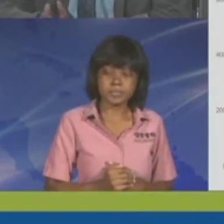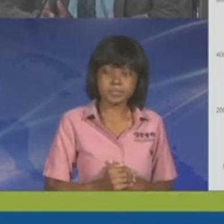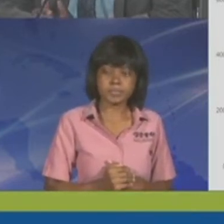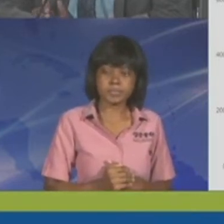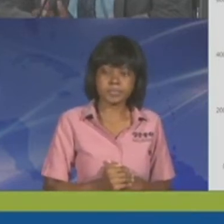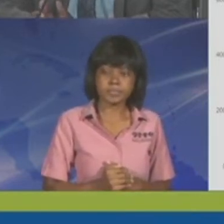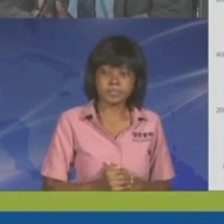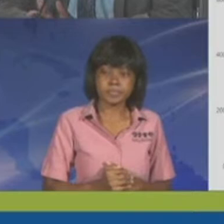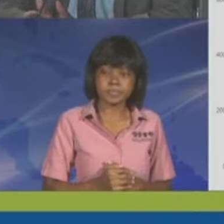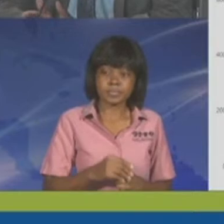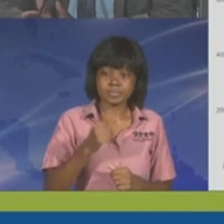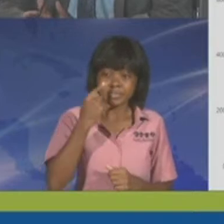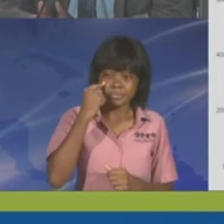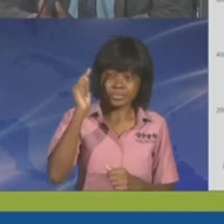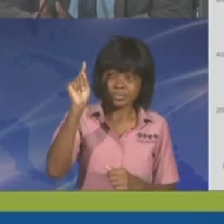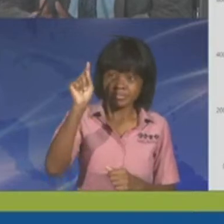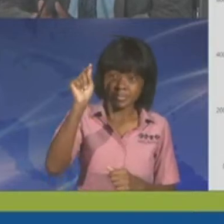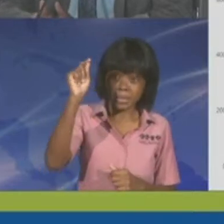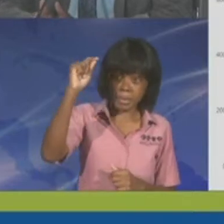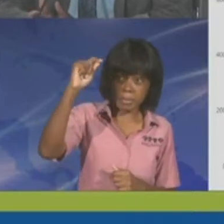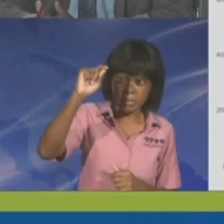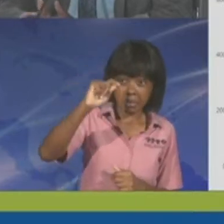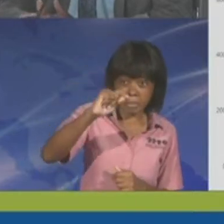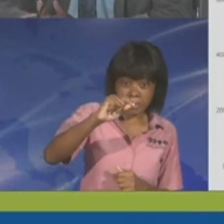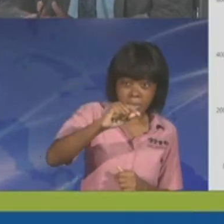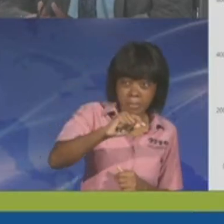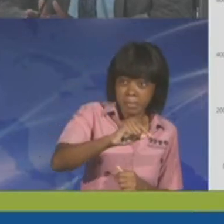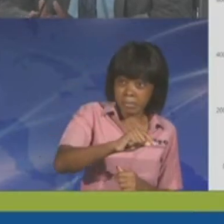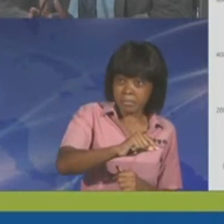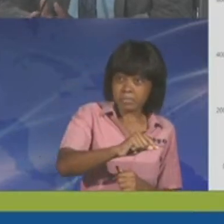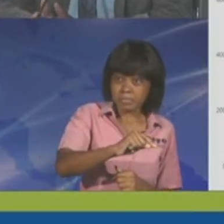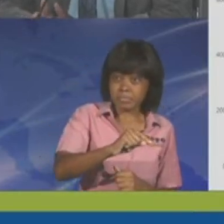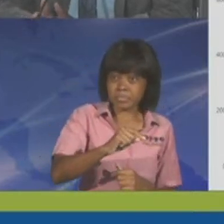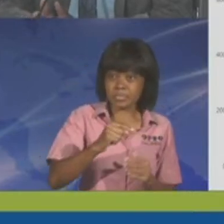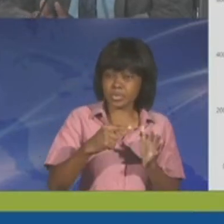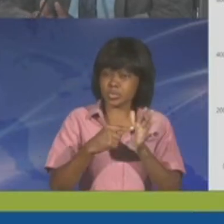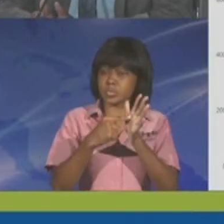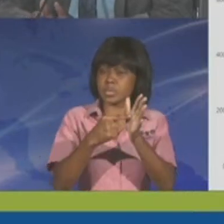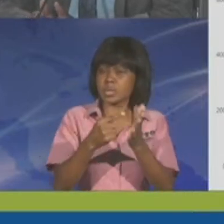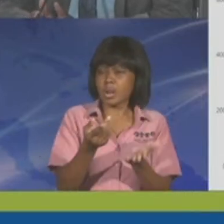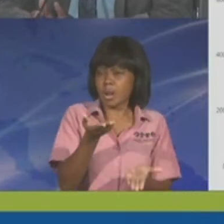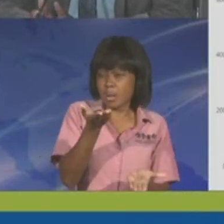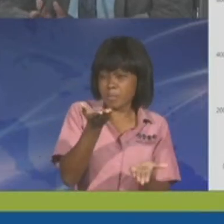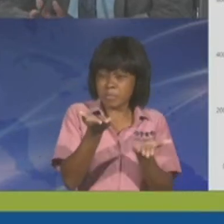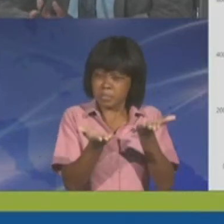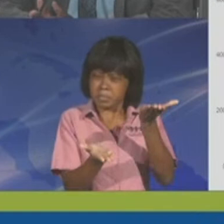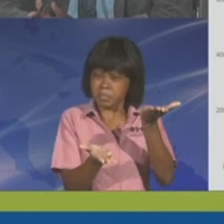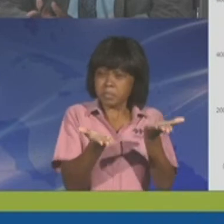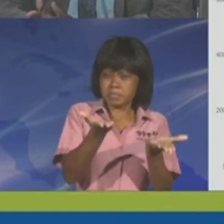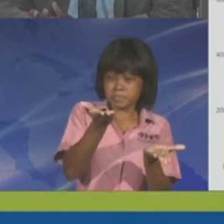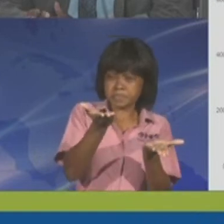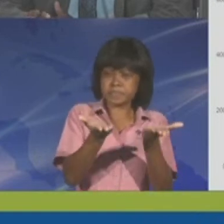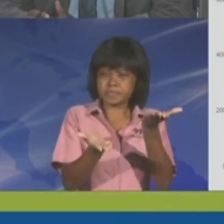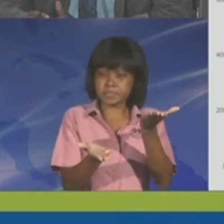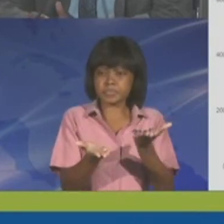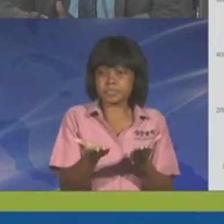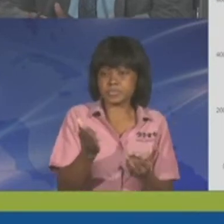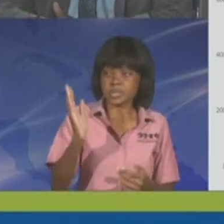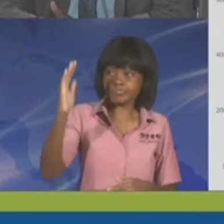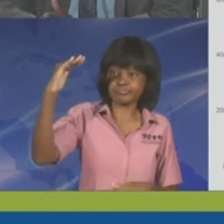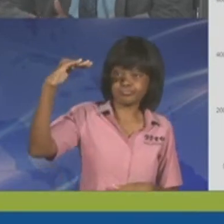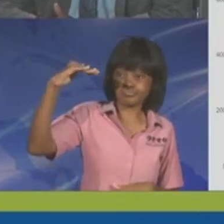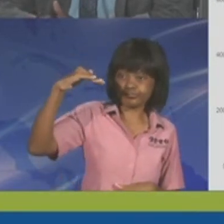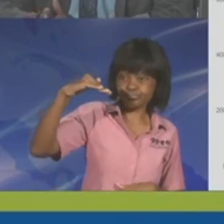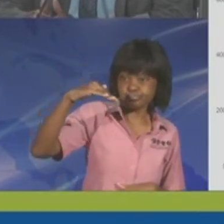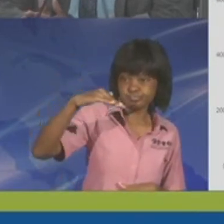dotted line rolling through the graph, that rolling average, is also showing a somewhat downward trend as